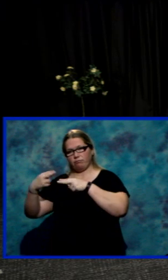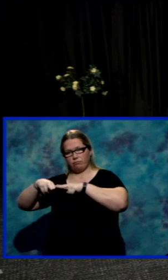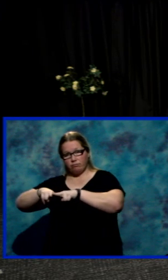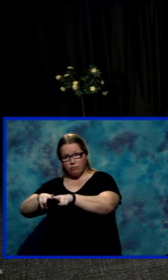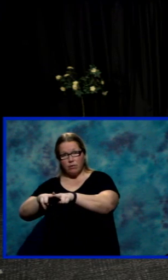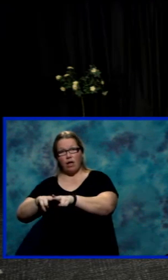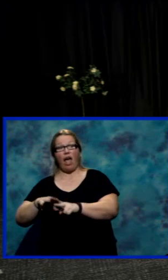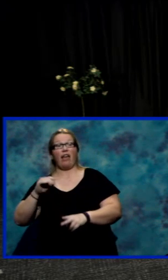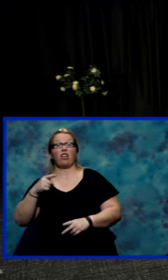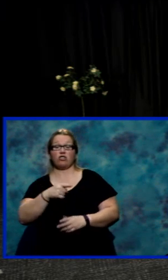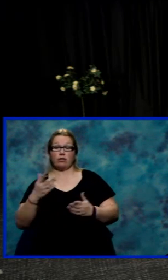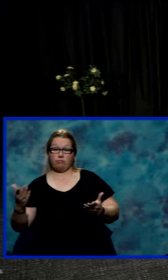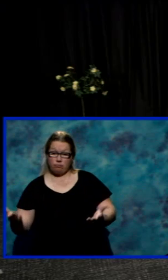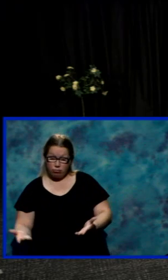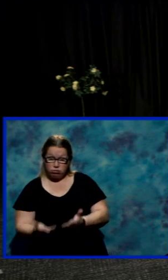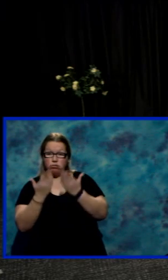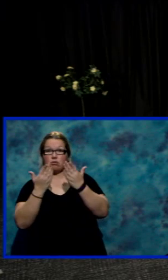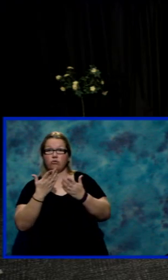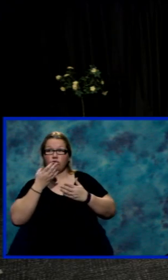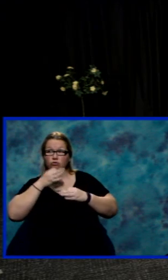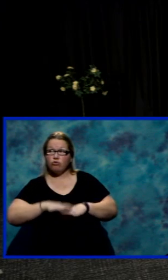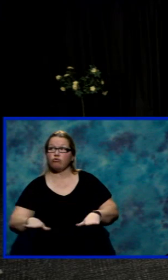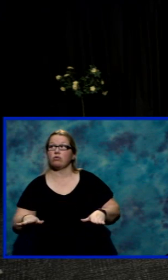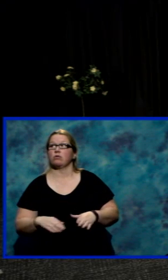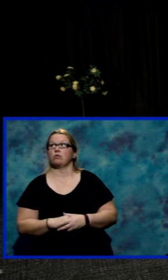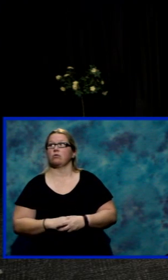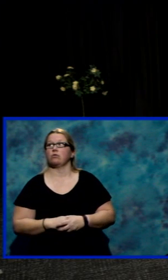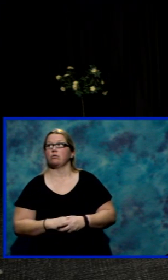pregnant again with the pregnancy. And